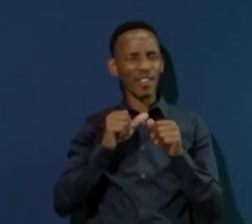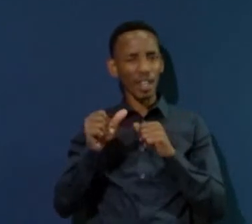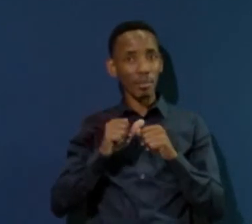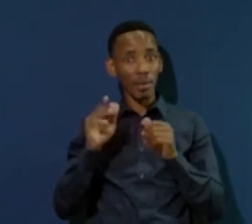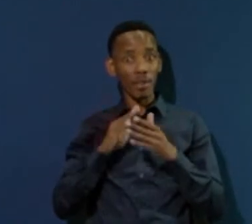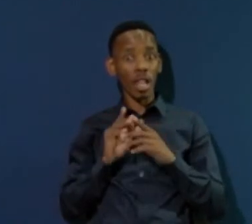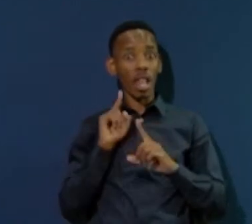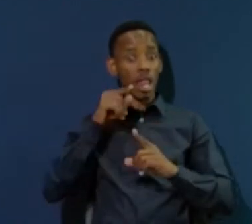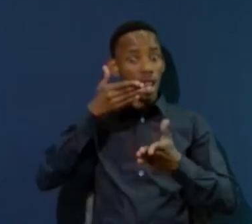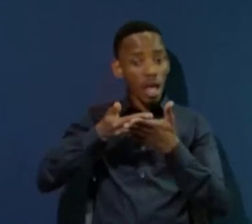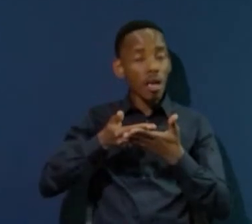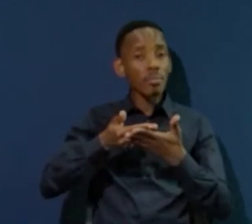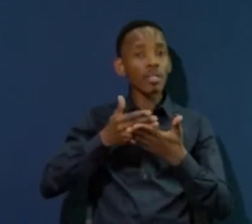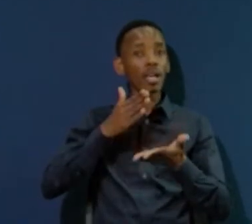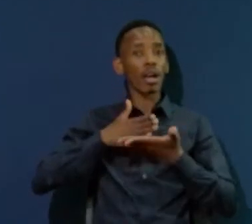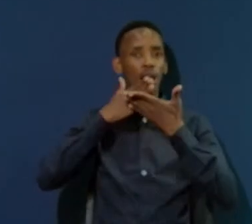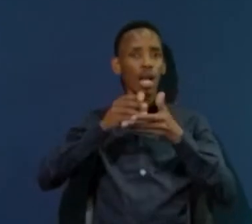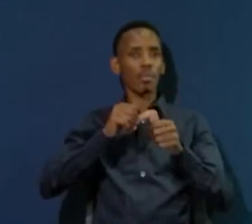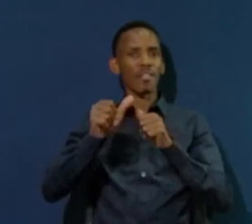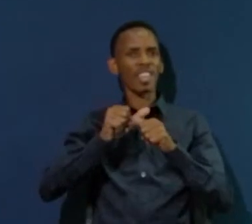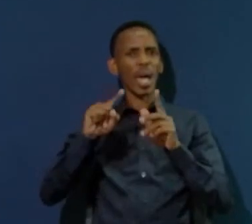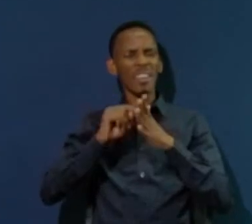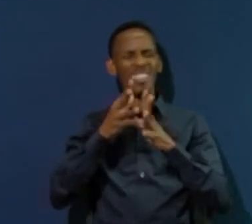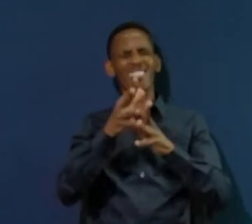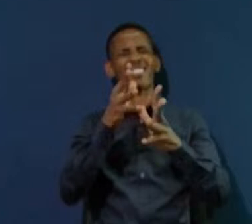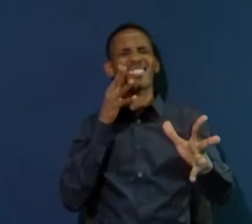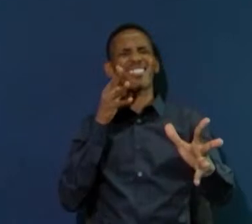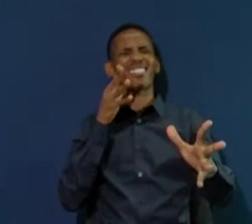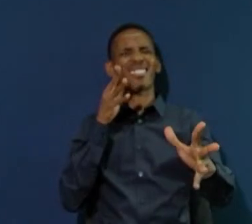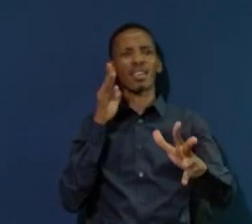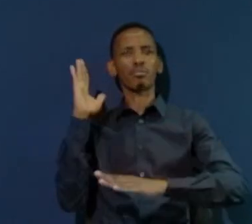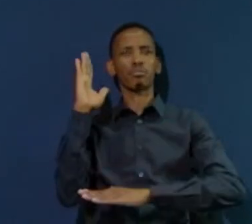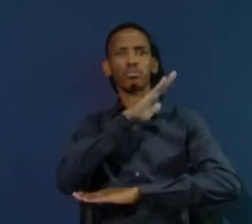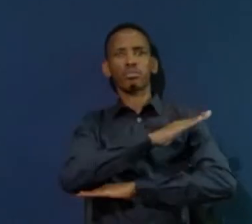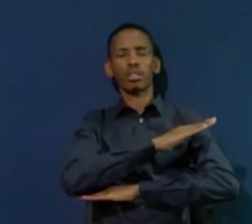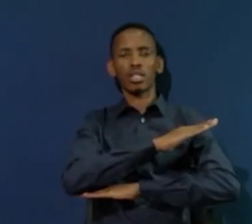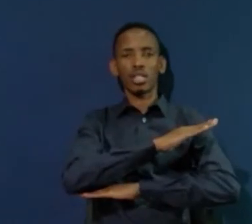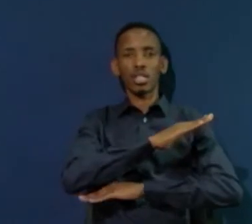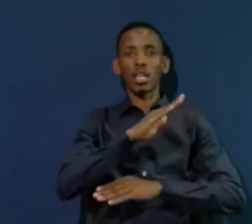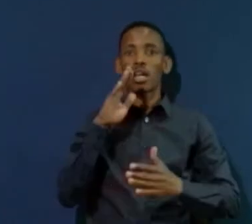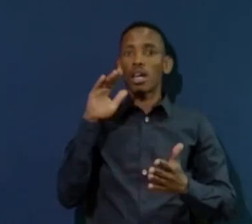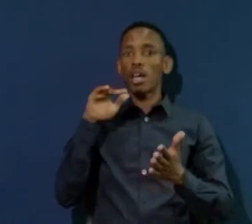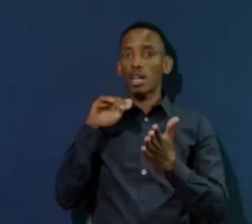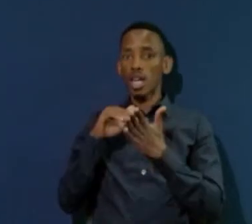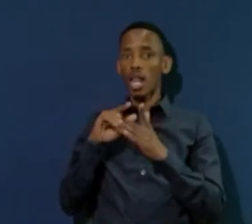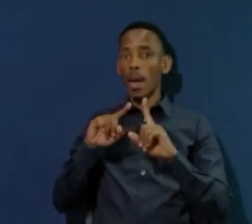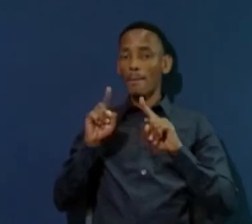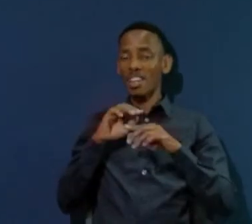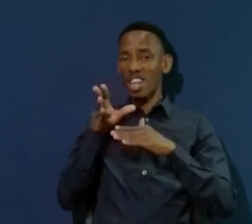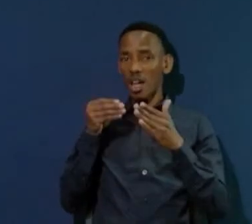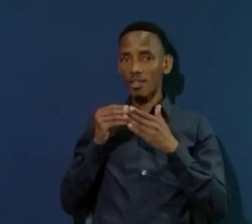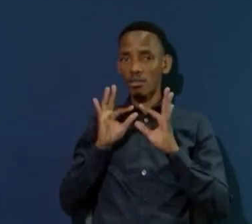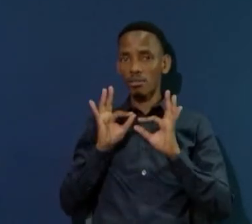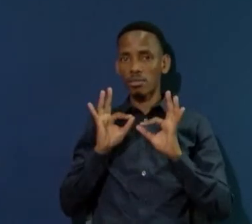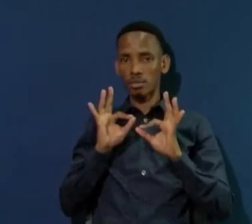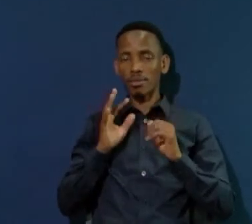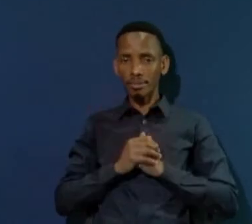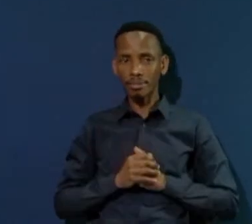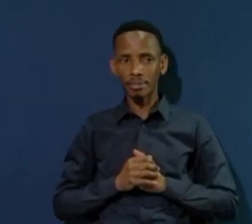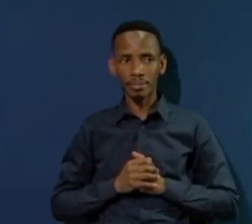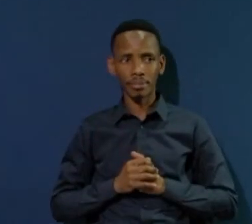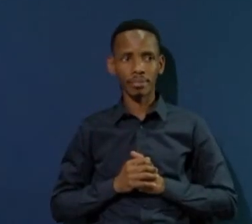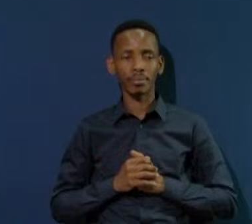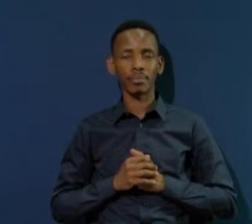think besides that, our democracy and our democratic processes are pretty credible, so there's not much anxiety outside of that. Right.